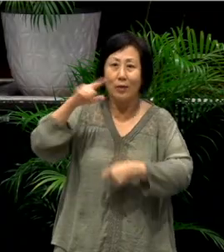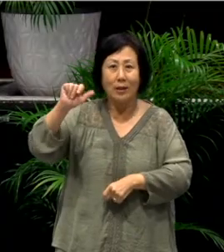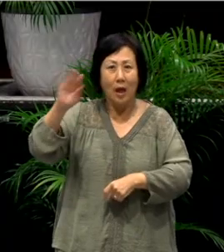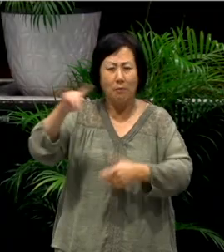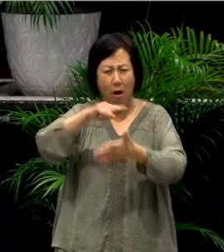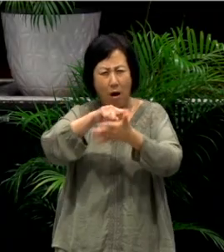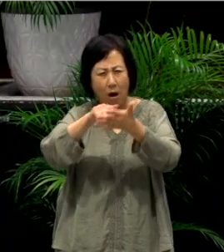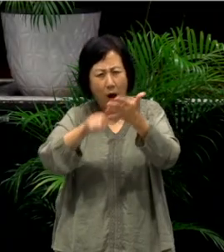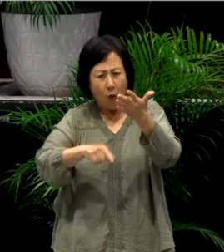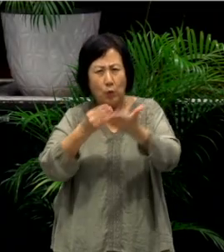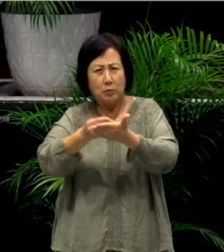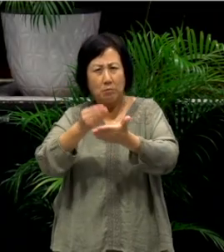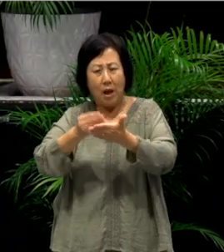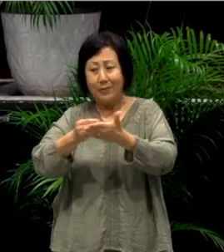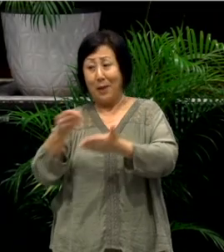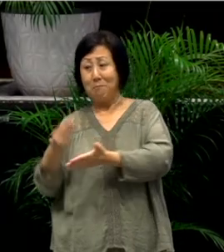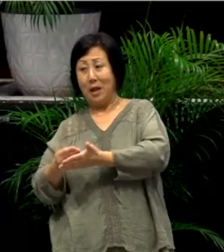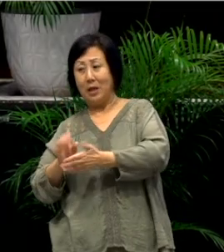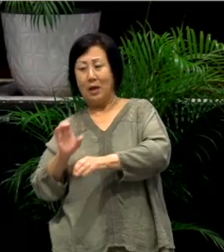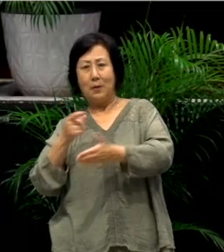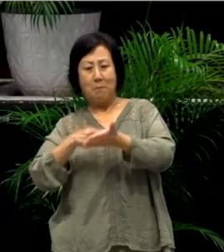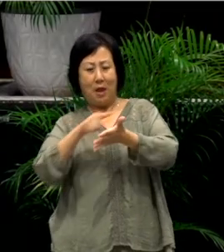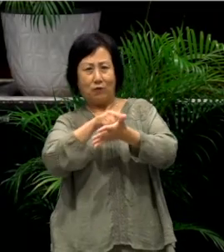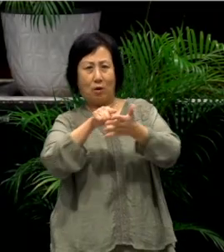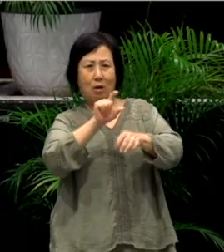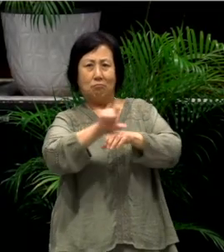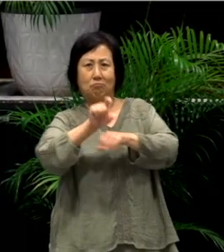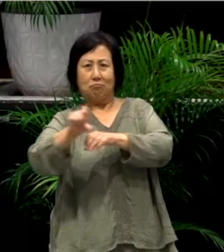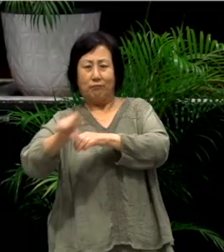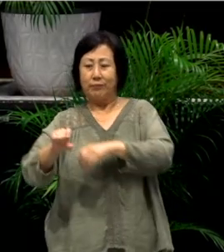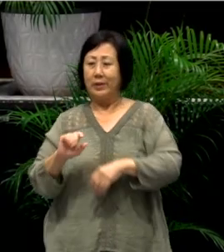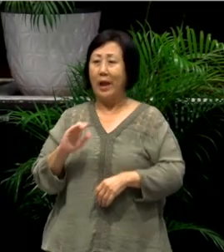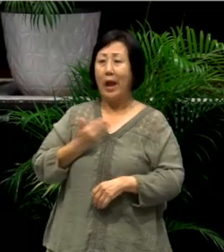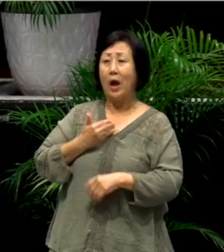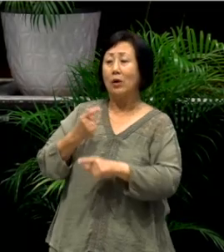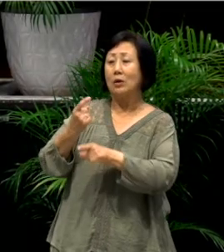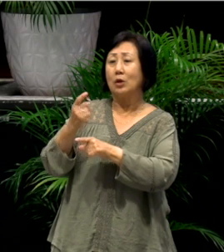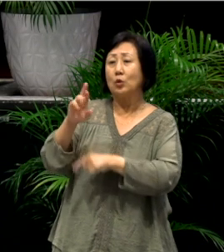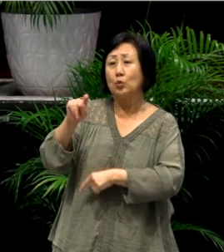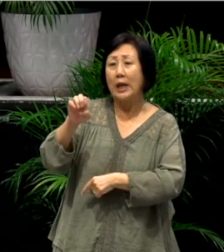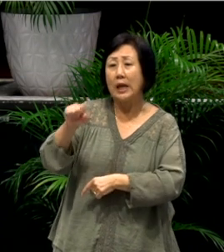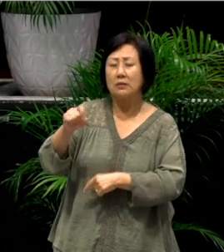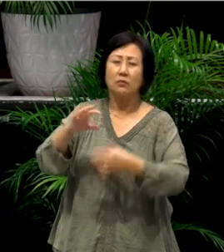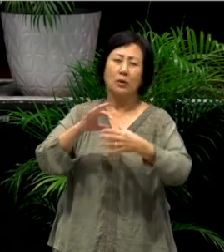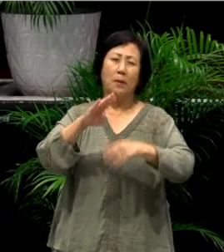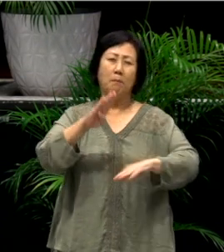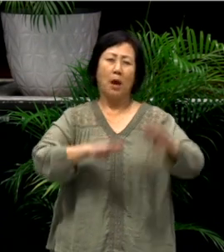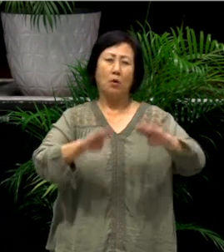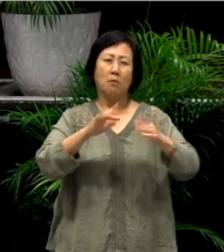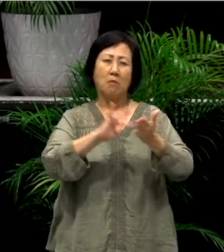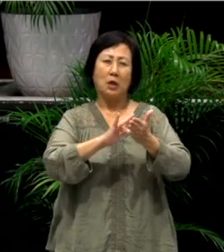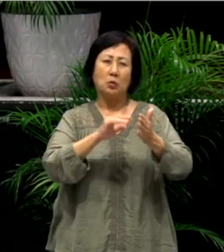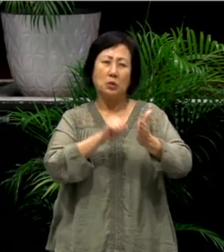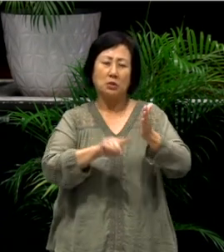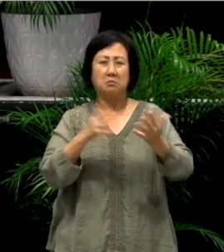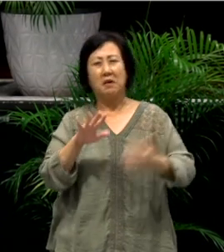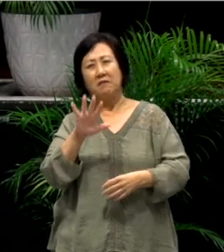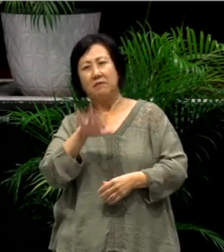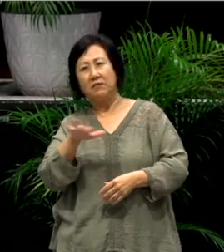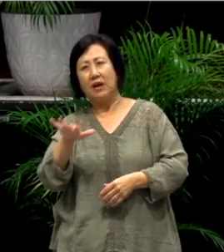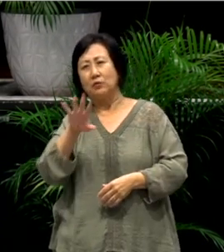of those things are indirect costs. And typically our rates, at least it relates to biomedical research, is somewhere around 55